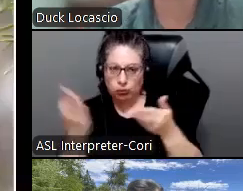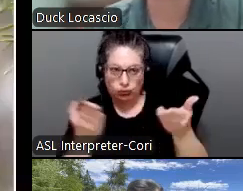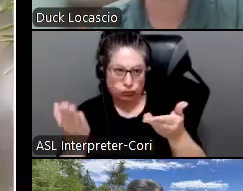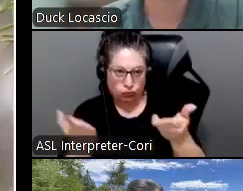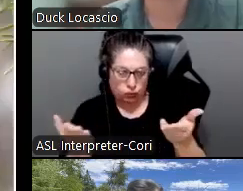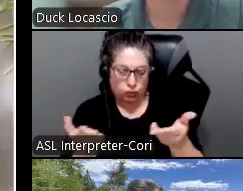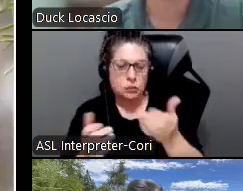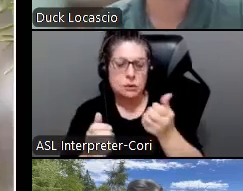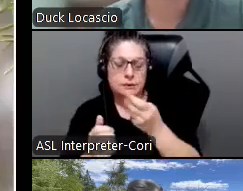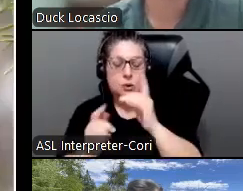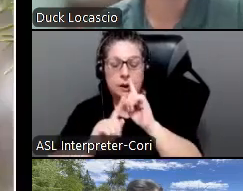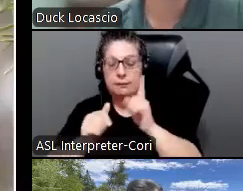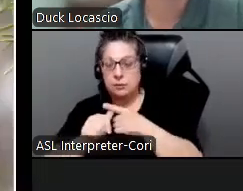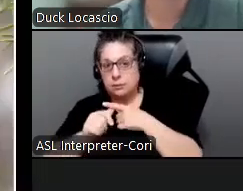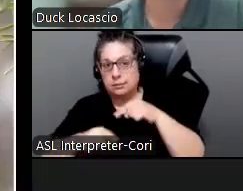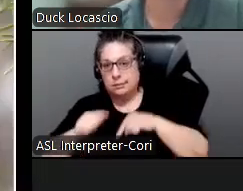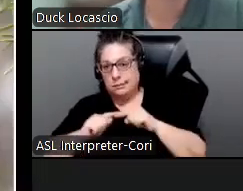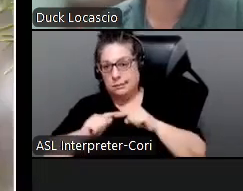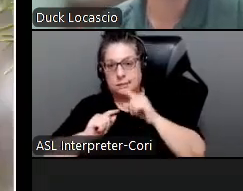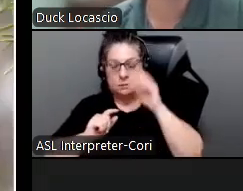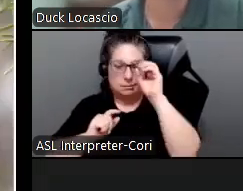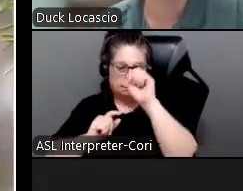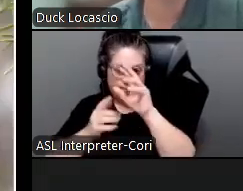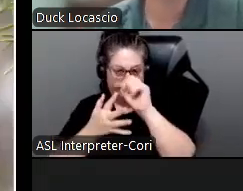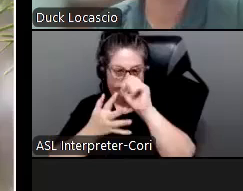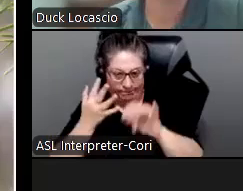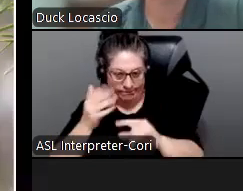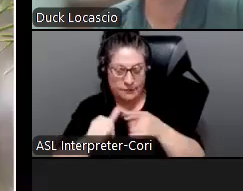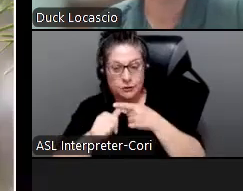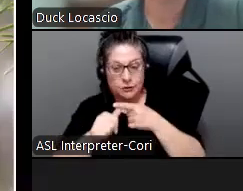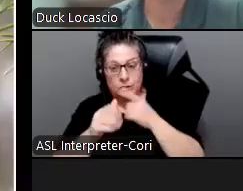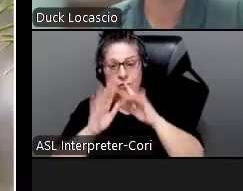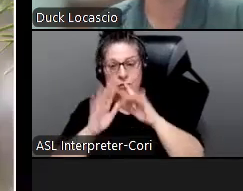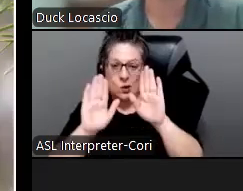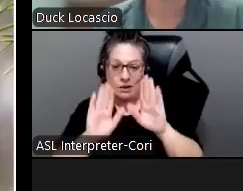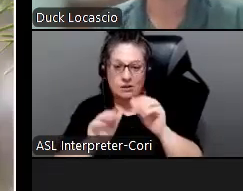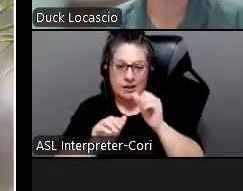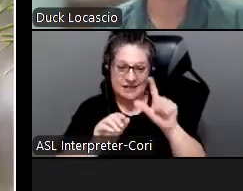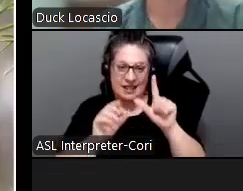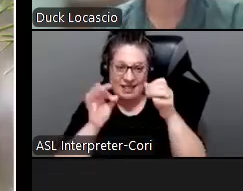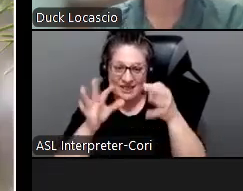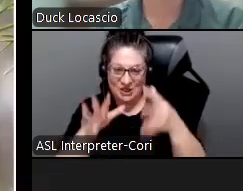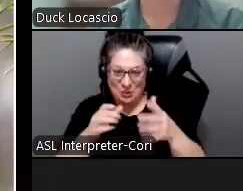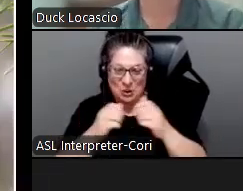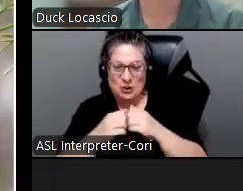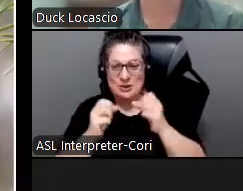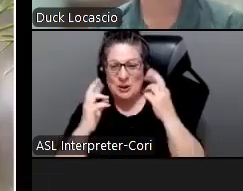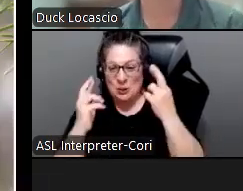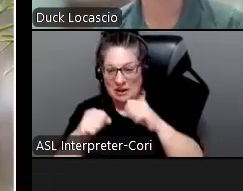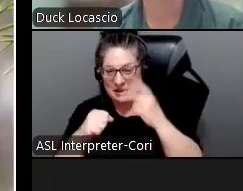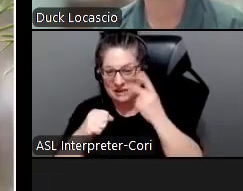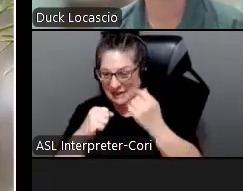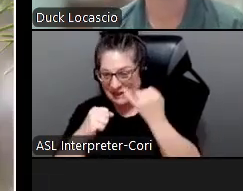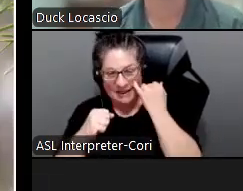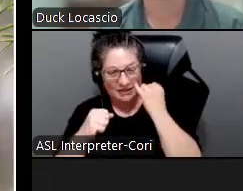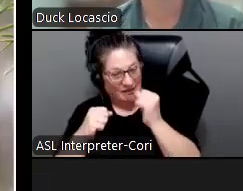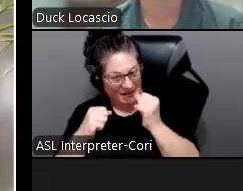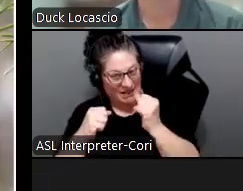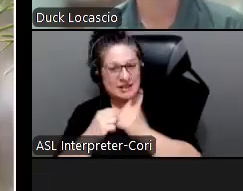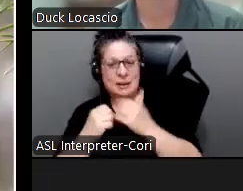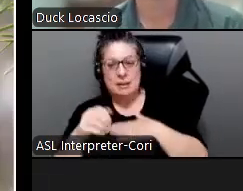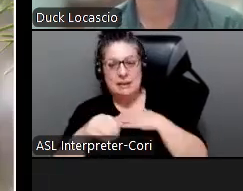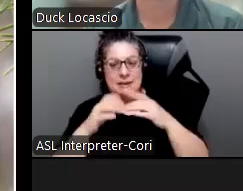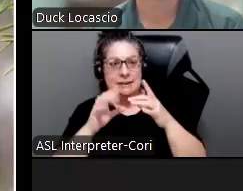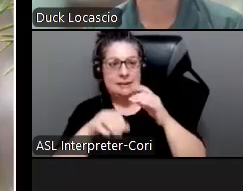to go over. First and foremost, we both have our wonderful ASL interpreters who I hope that you can see. If you can't, please send